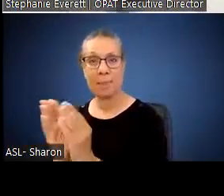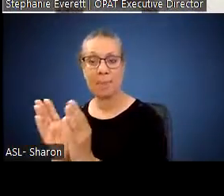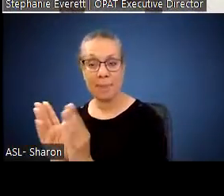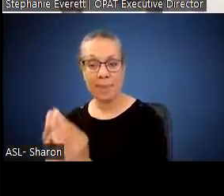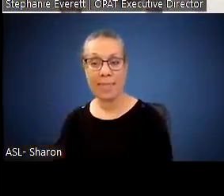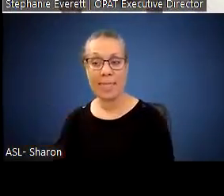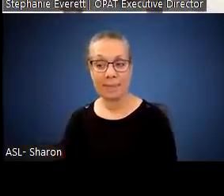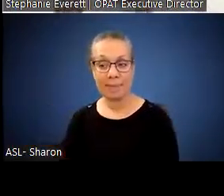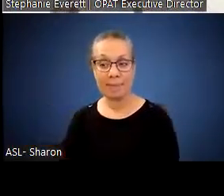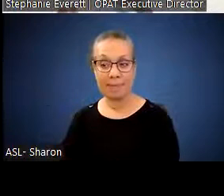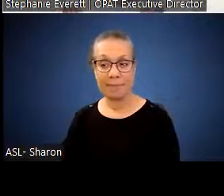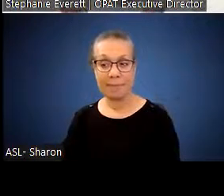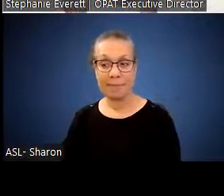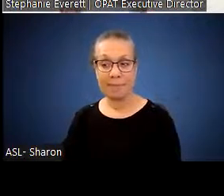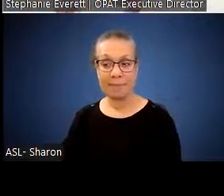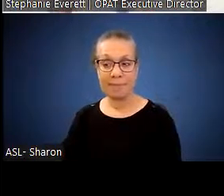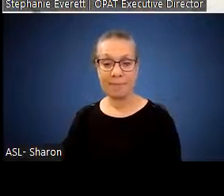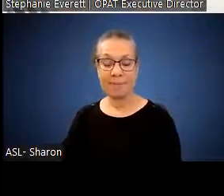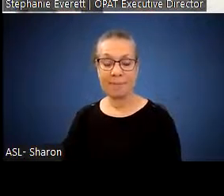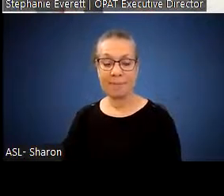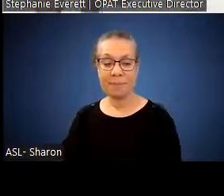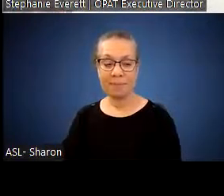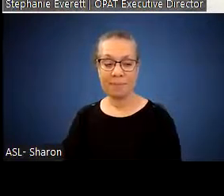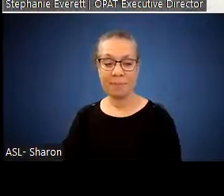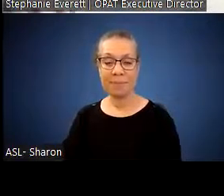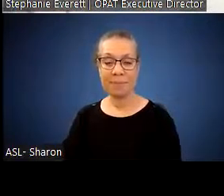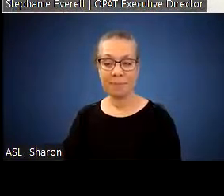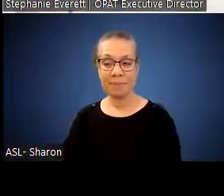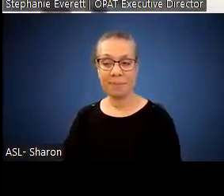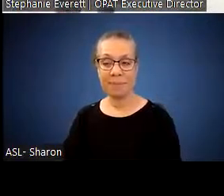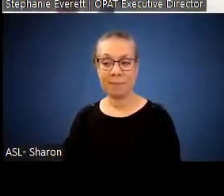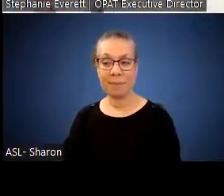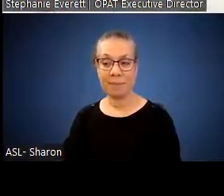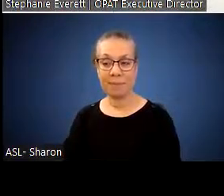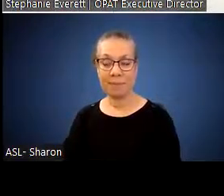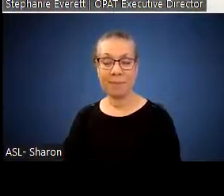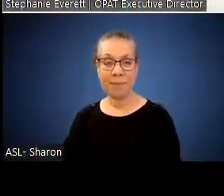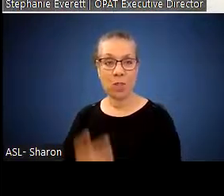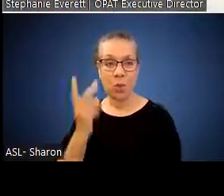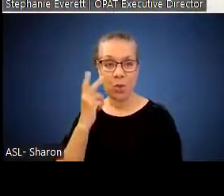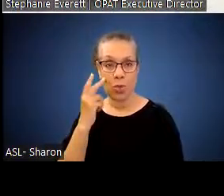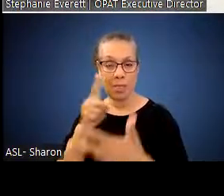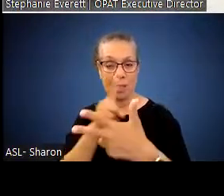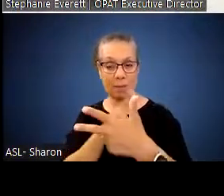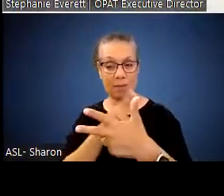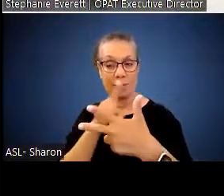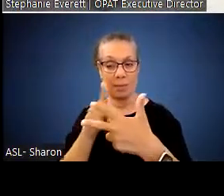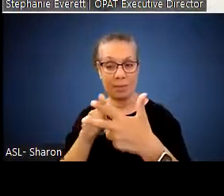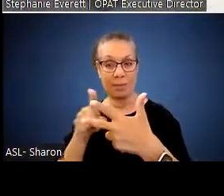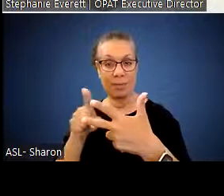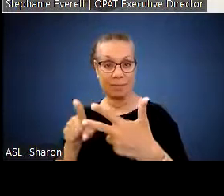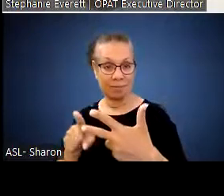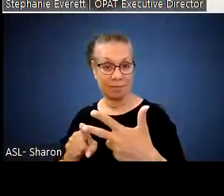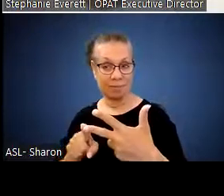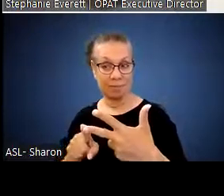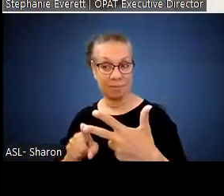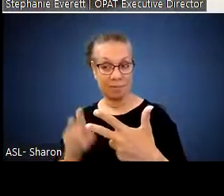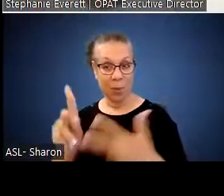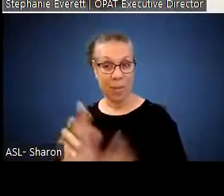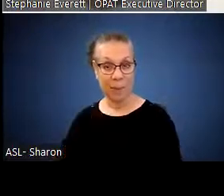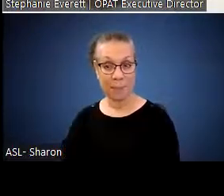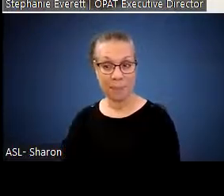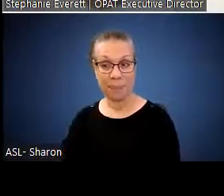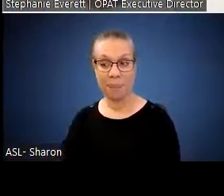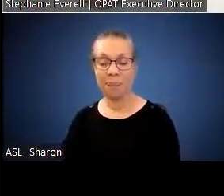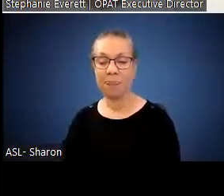of the minutes. After that time, they will be read into the meeting minutes of the next OPAT Commission meeting.